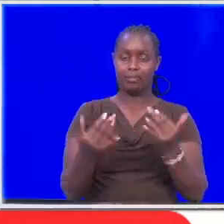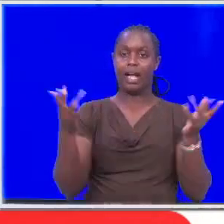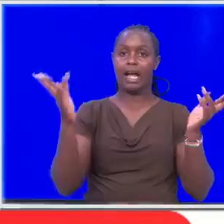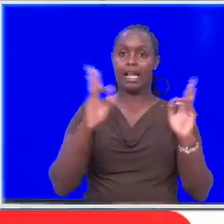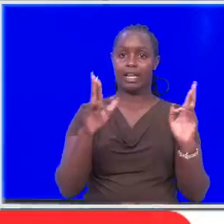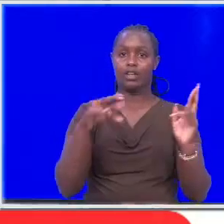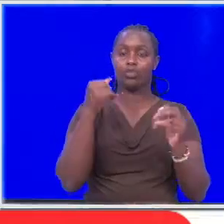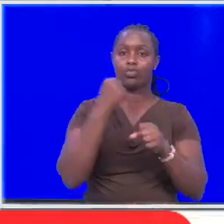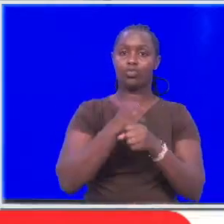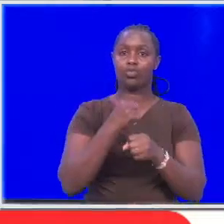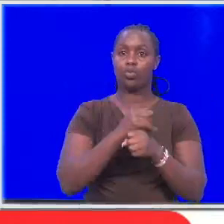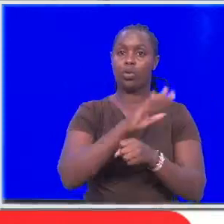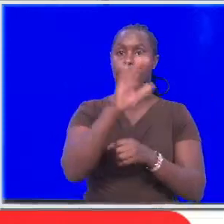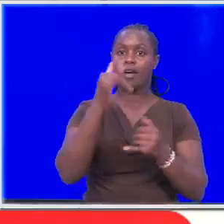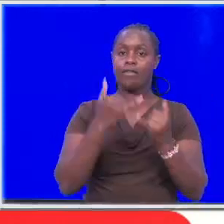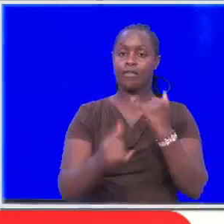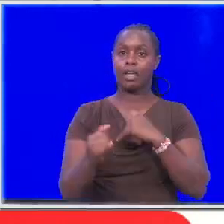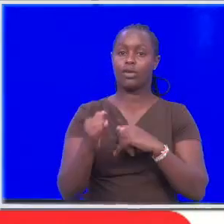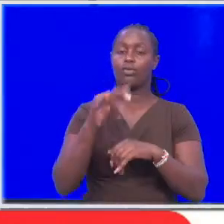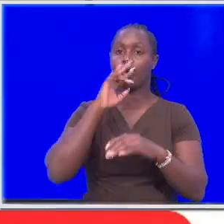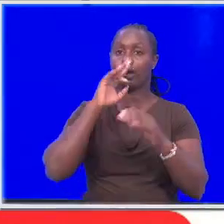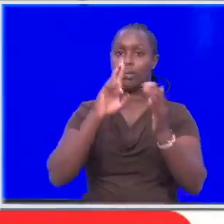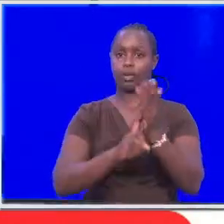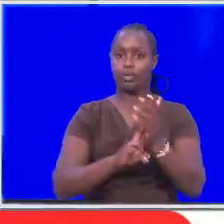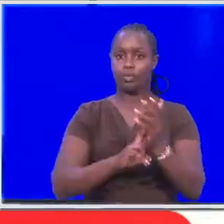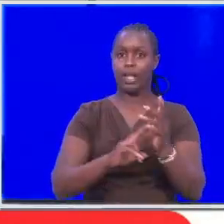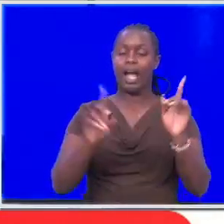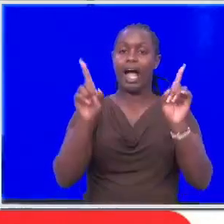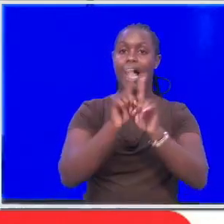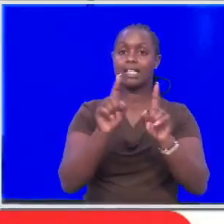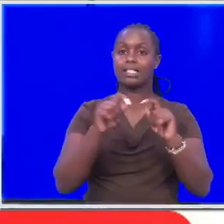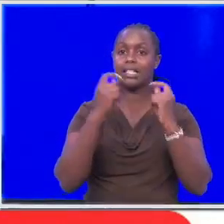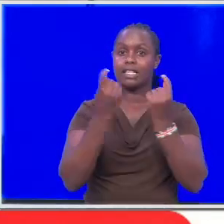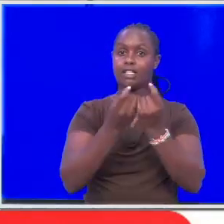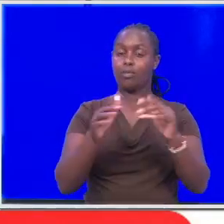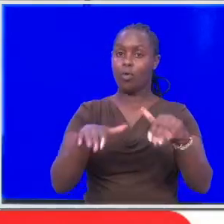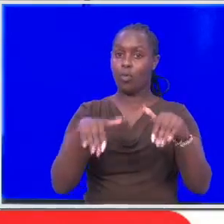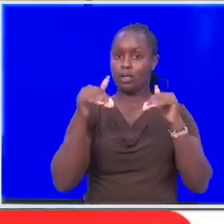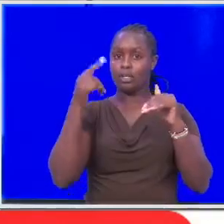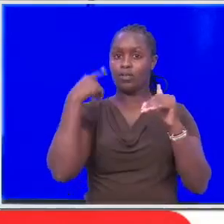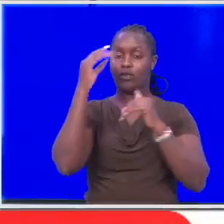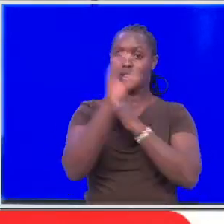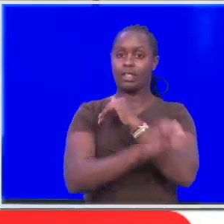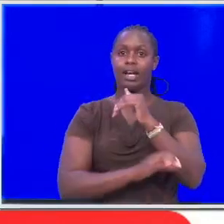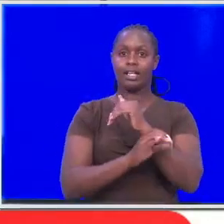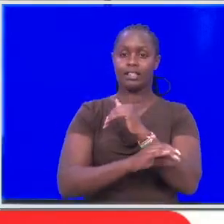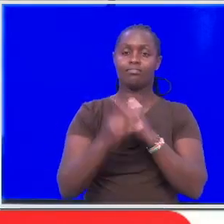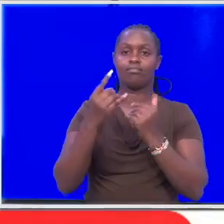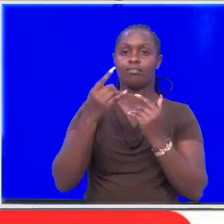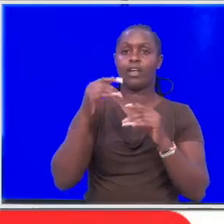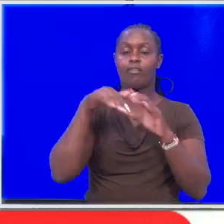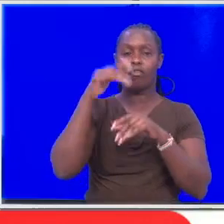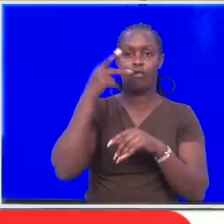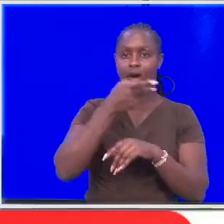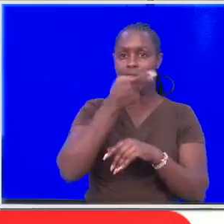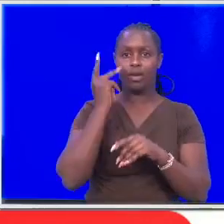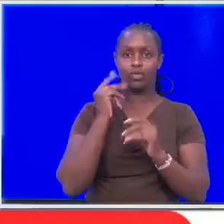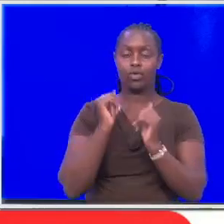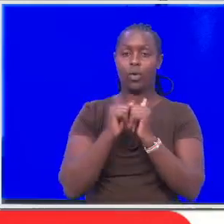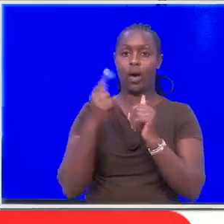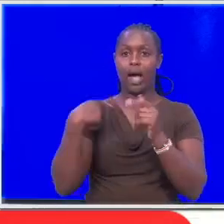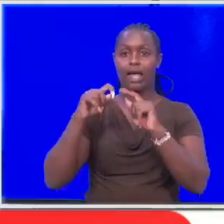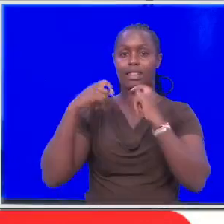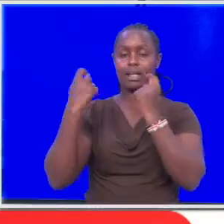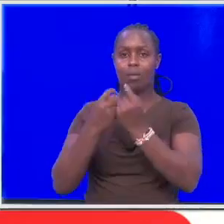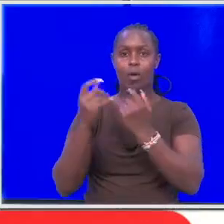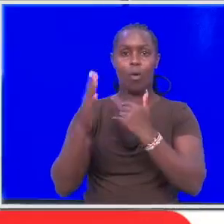report as the country awaits whether the Kalonzo Ichung'wa team will lead the country to a referendum or whether the bills to be